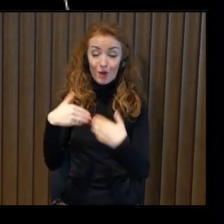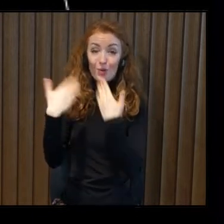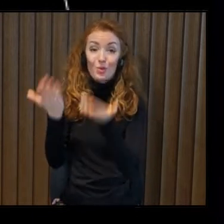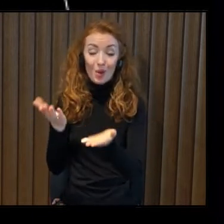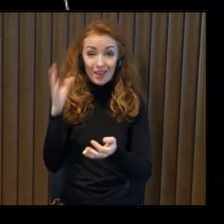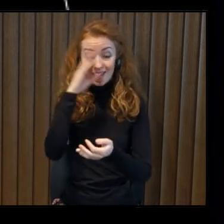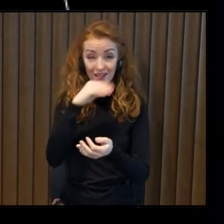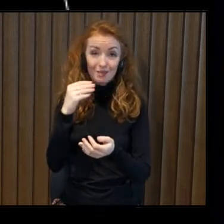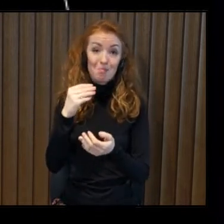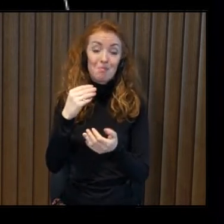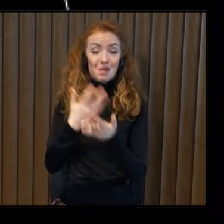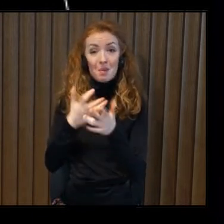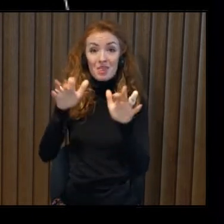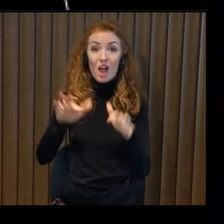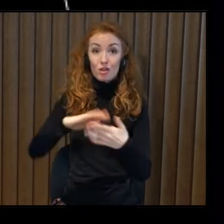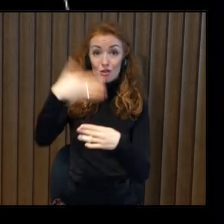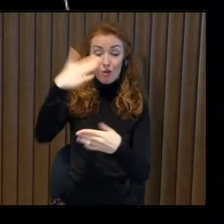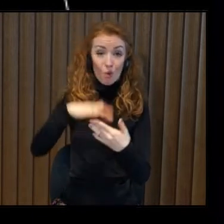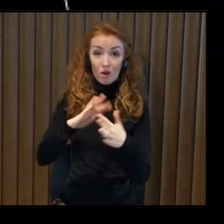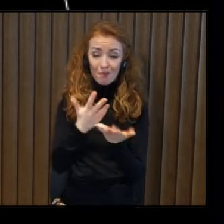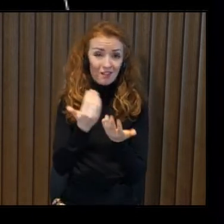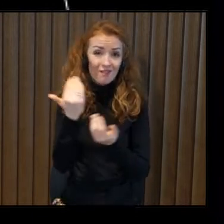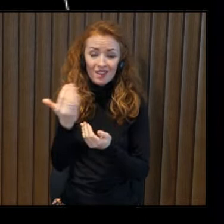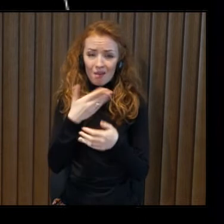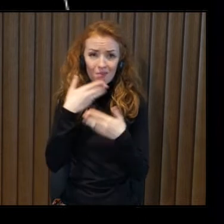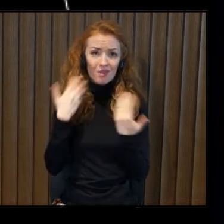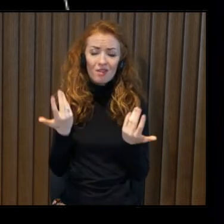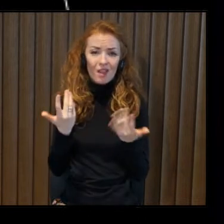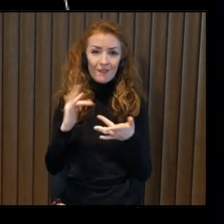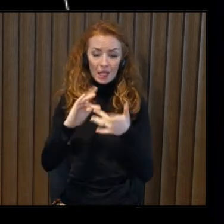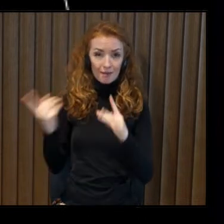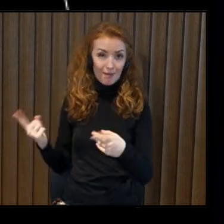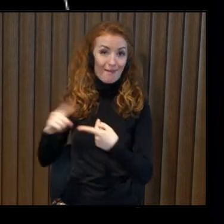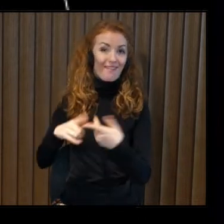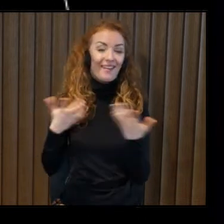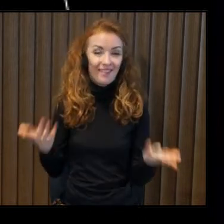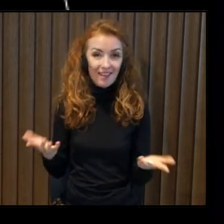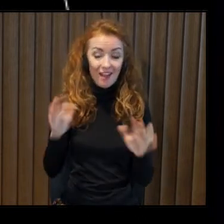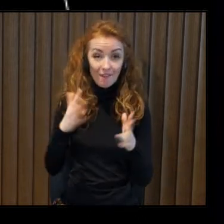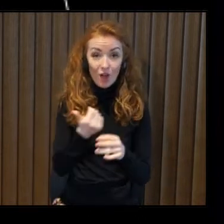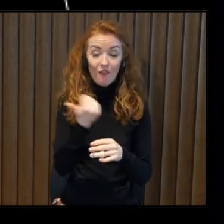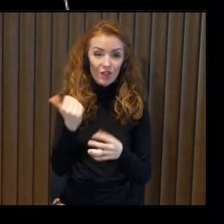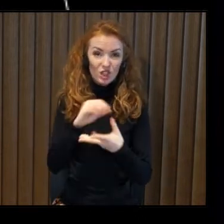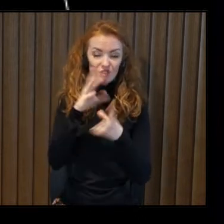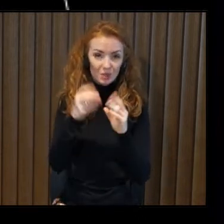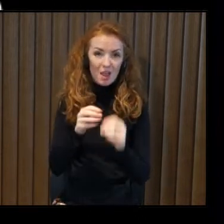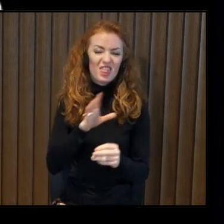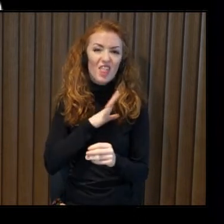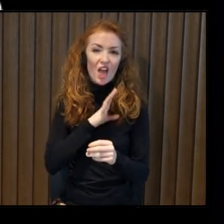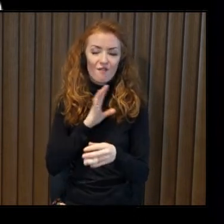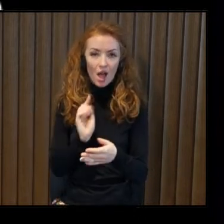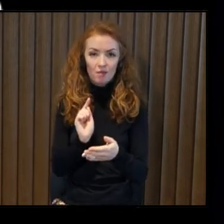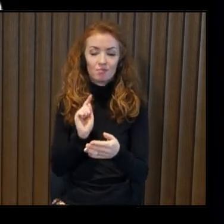or a website because of the way it's designed. Accessibility and usability, interconnected dimensions of universal